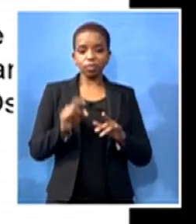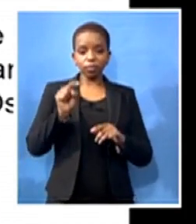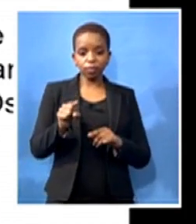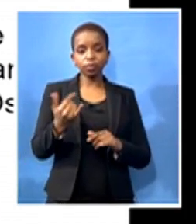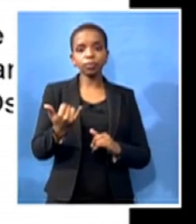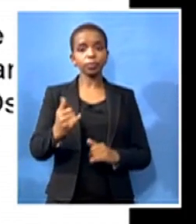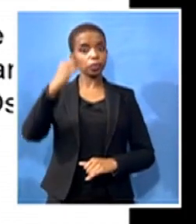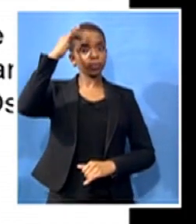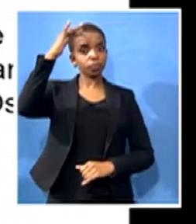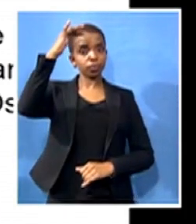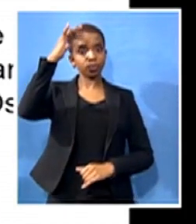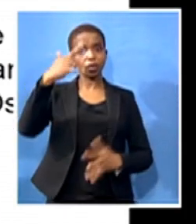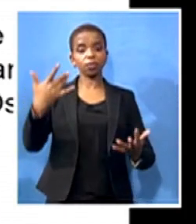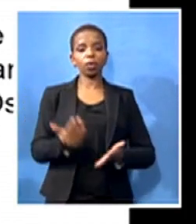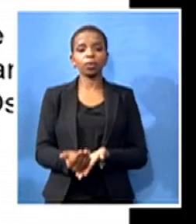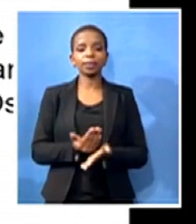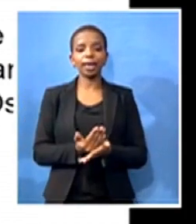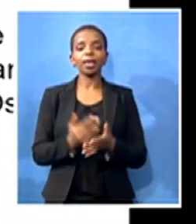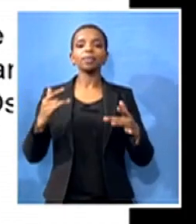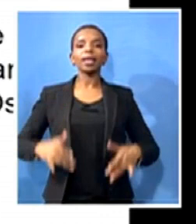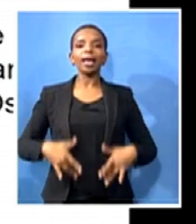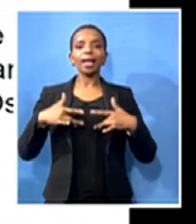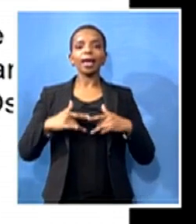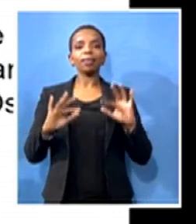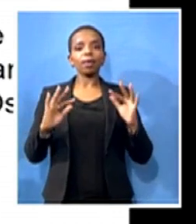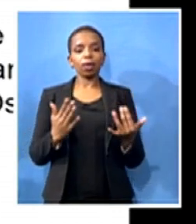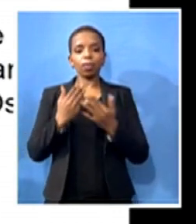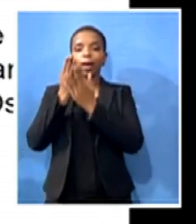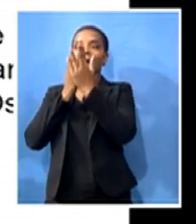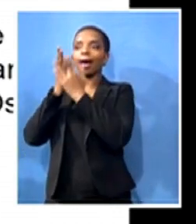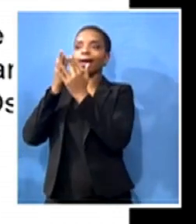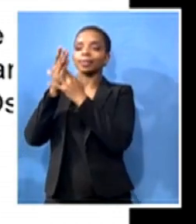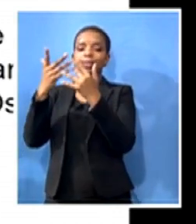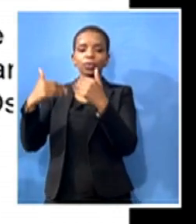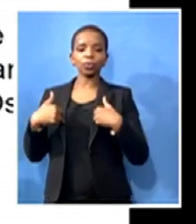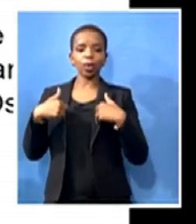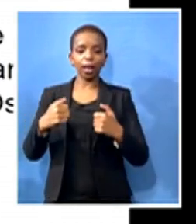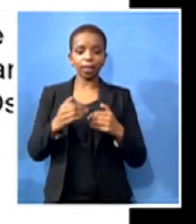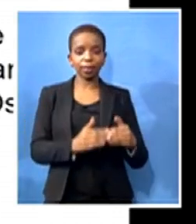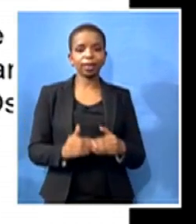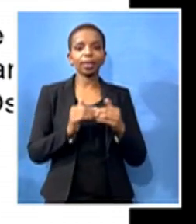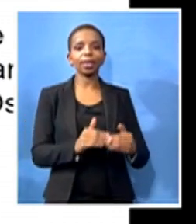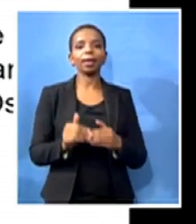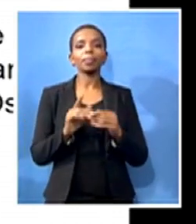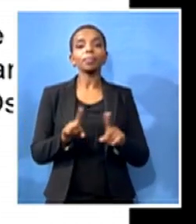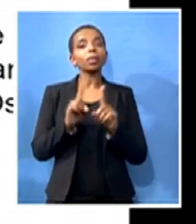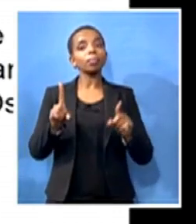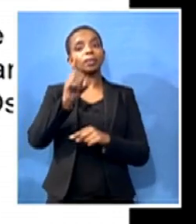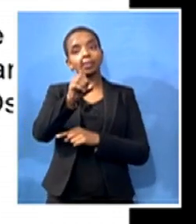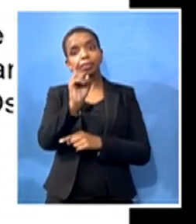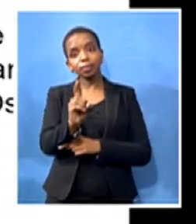to healthcare. But food, water, shelter, and social security are rights that must continue to be fulfilled.